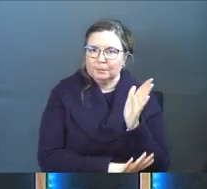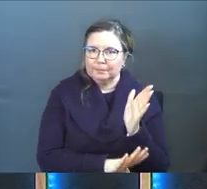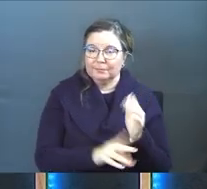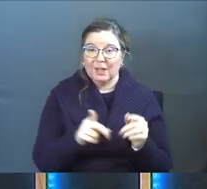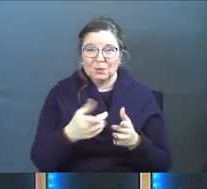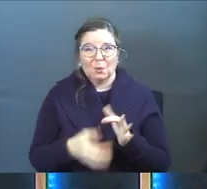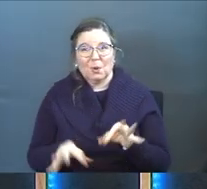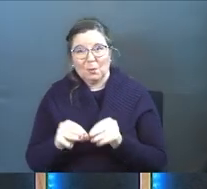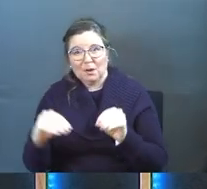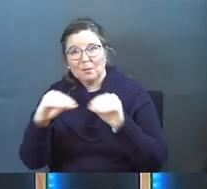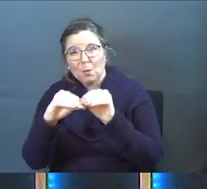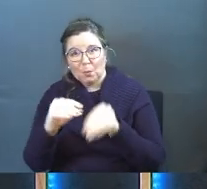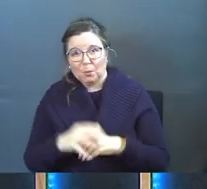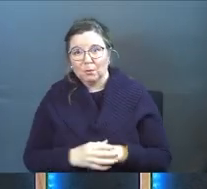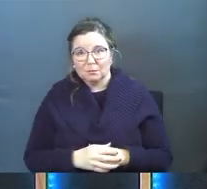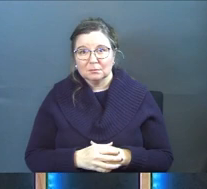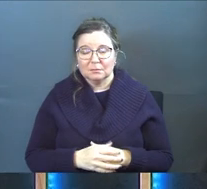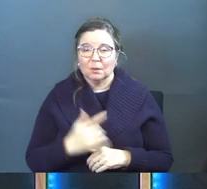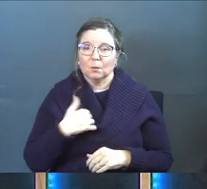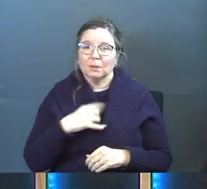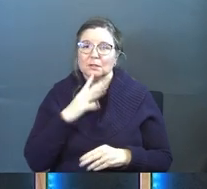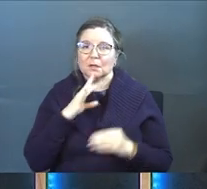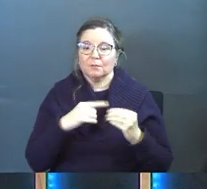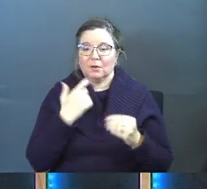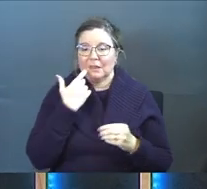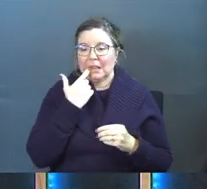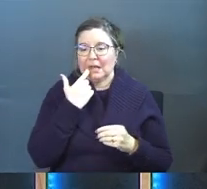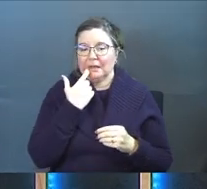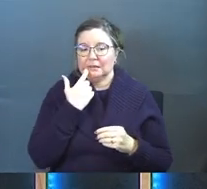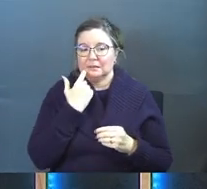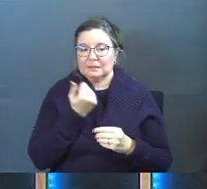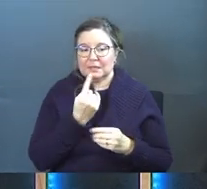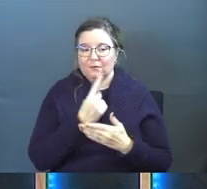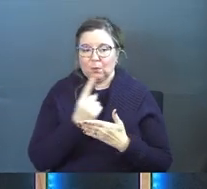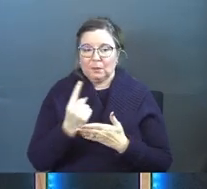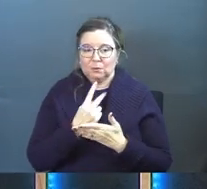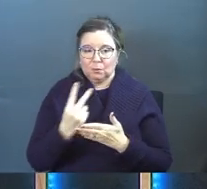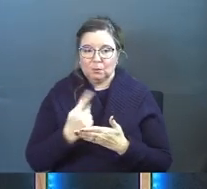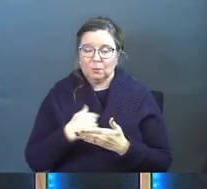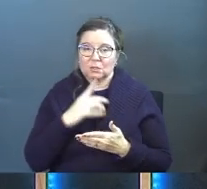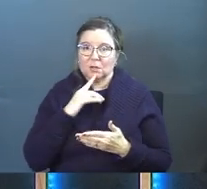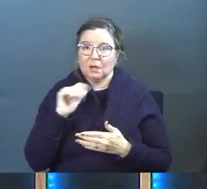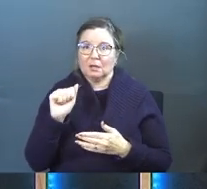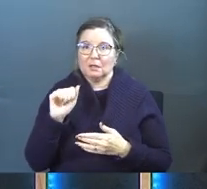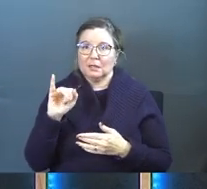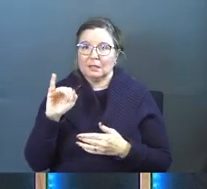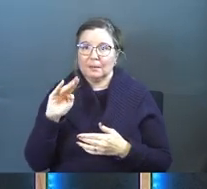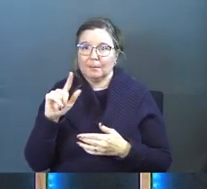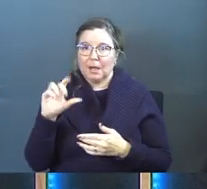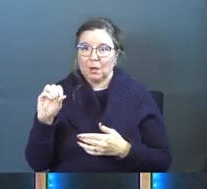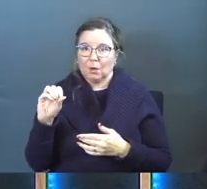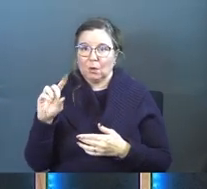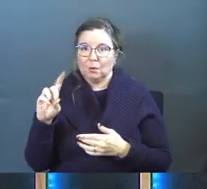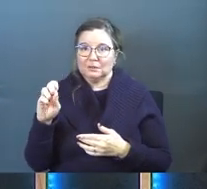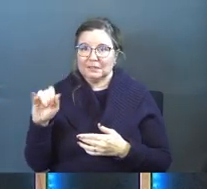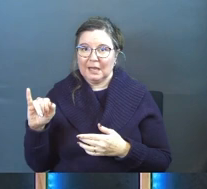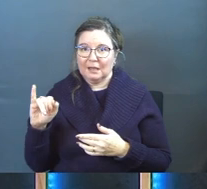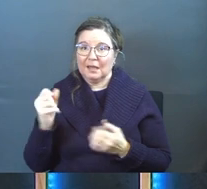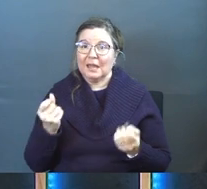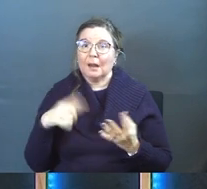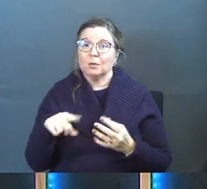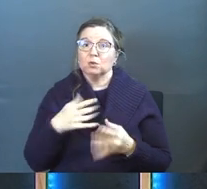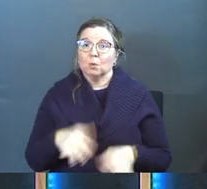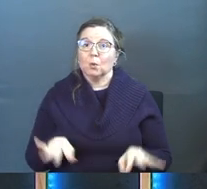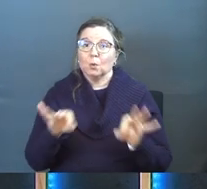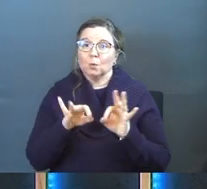And you're worth more. We talked about for the last several weeks, we've been talking about Imago Dei and how much you're worth.